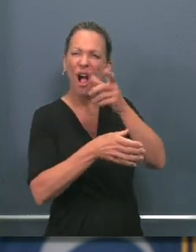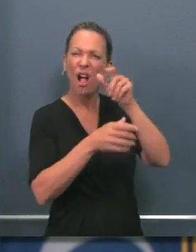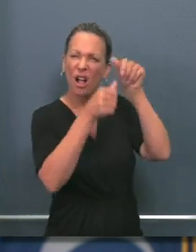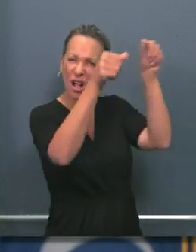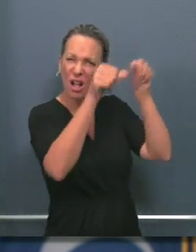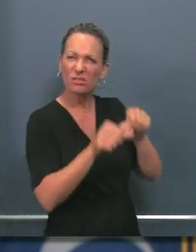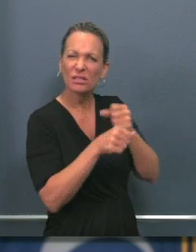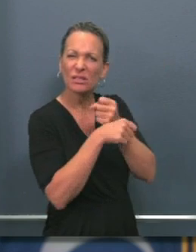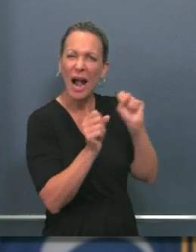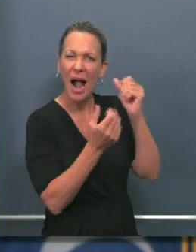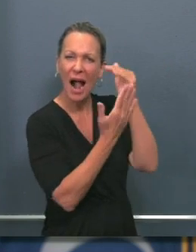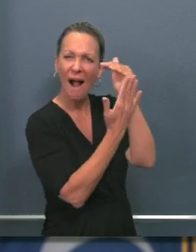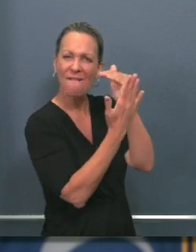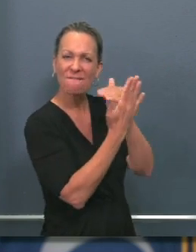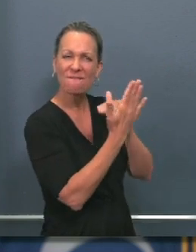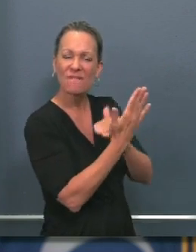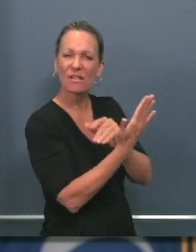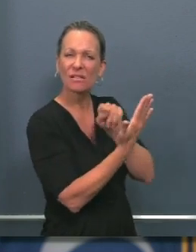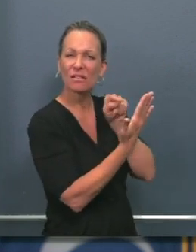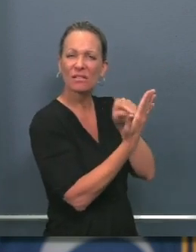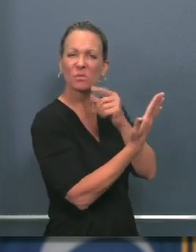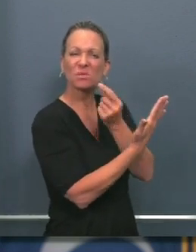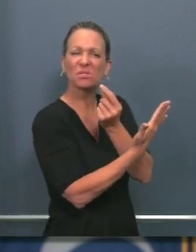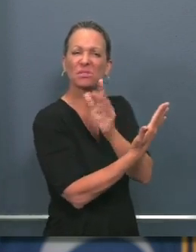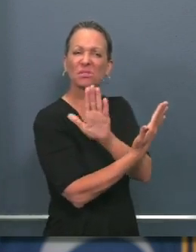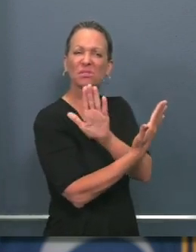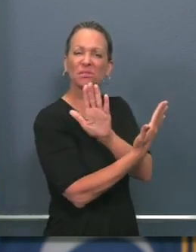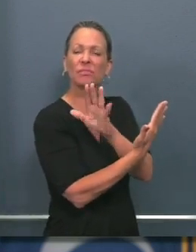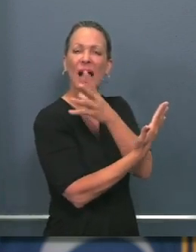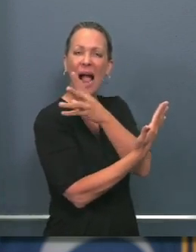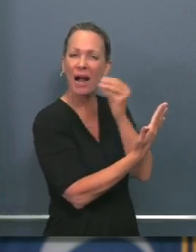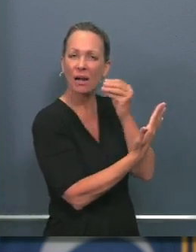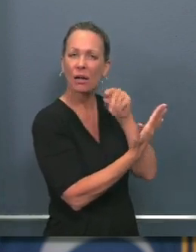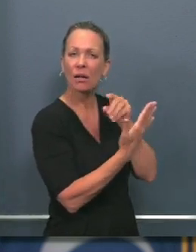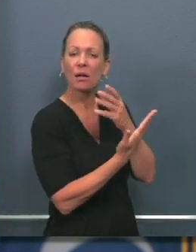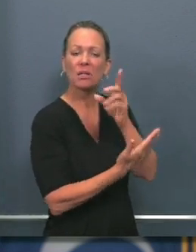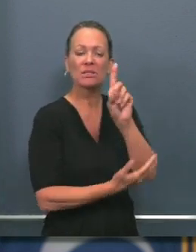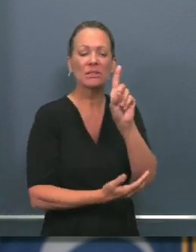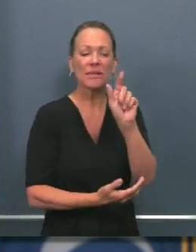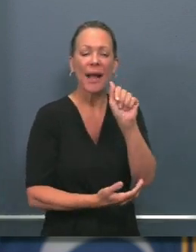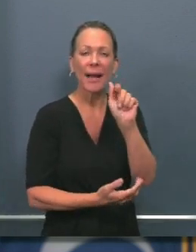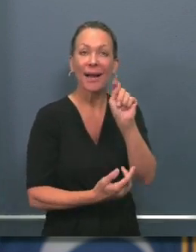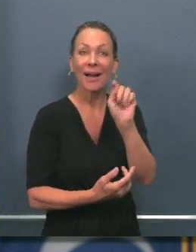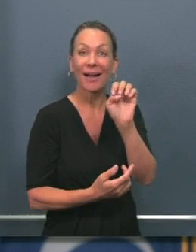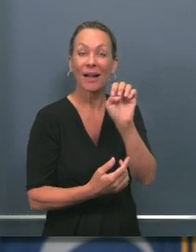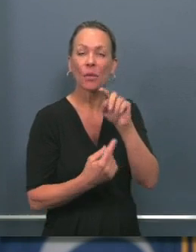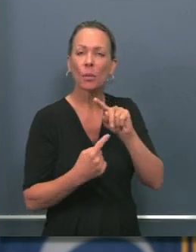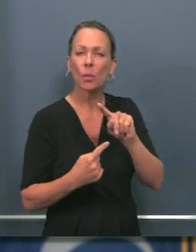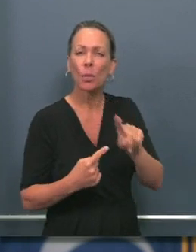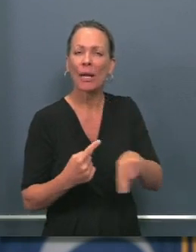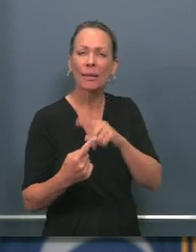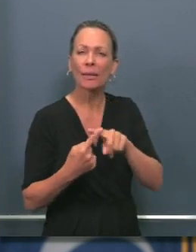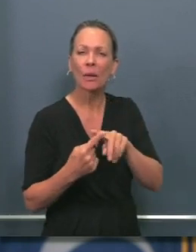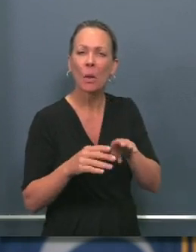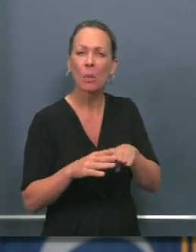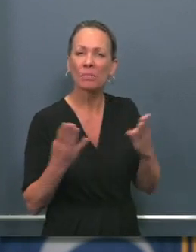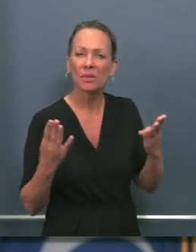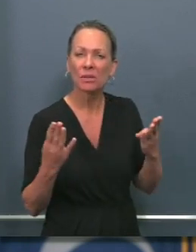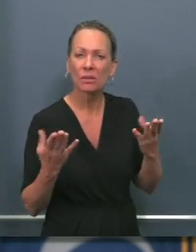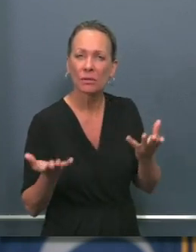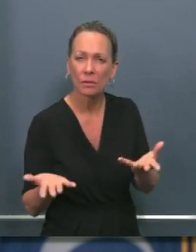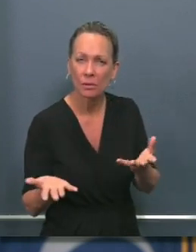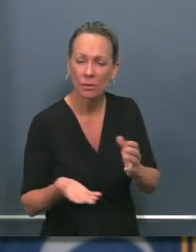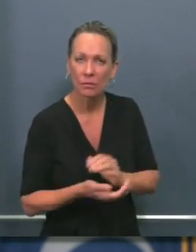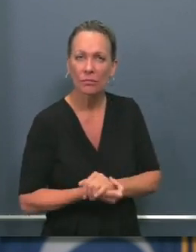a certain date when they're going to reopen more broadly in those remaining counties that have not